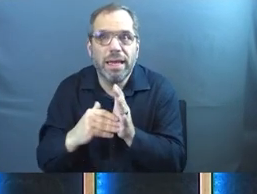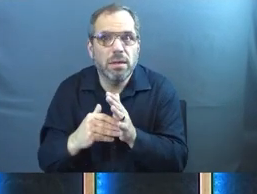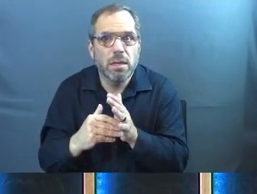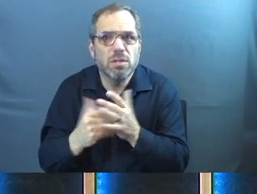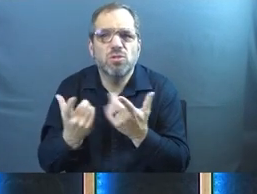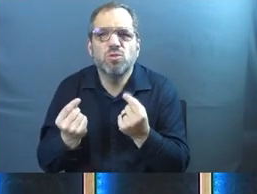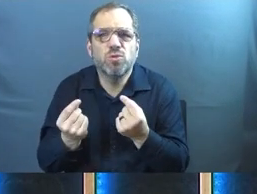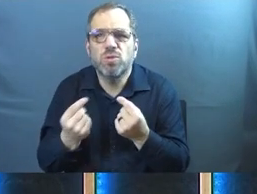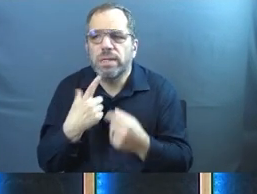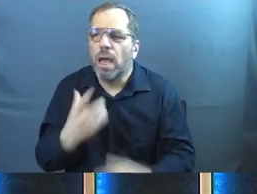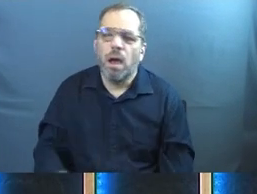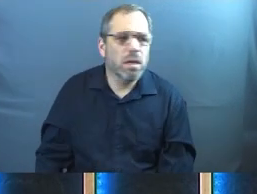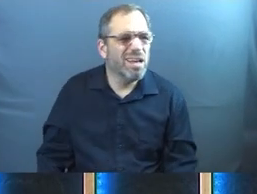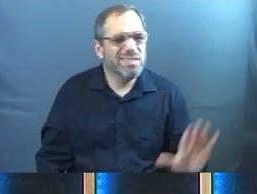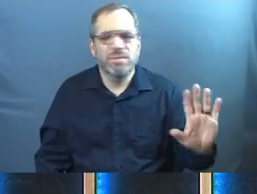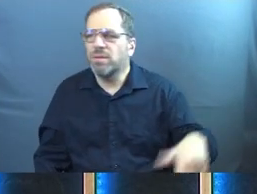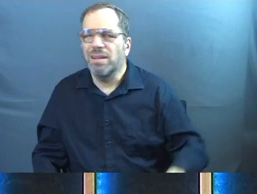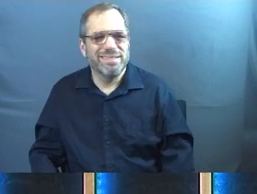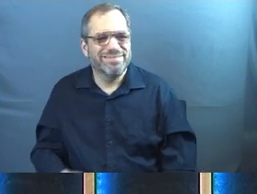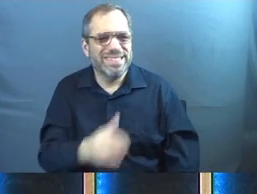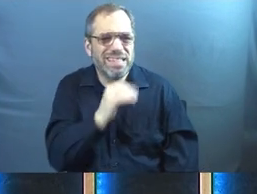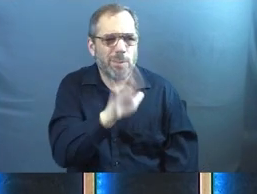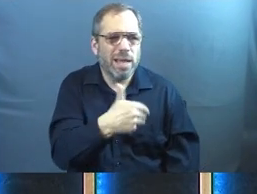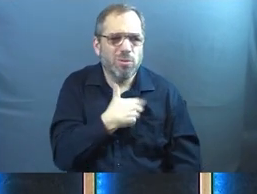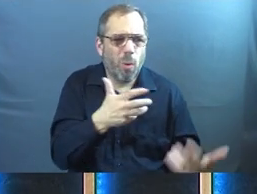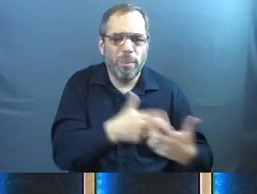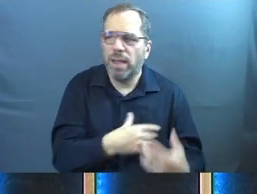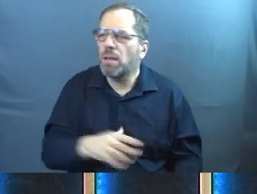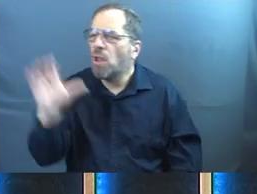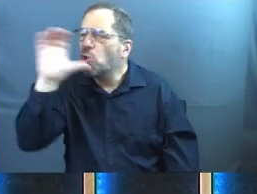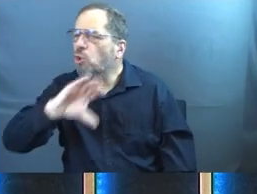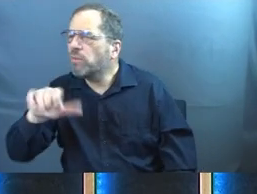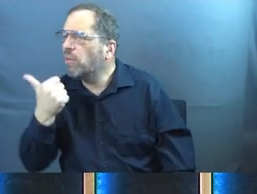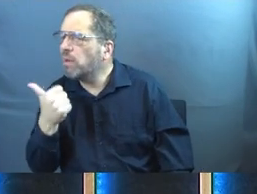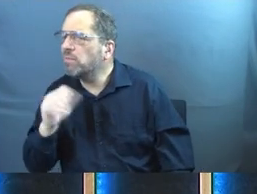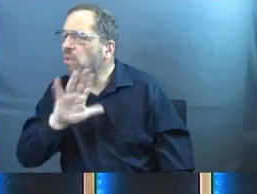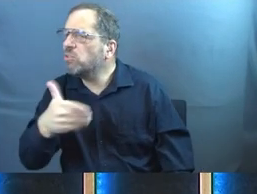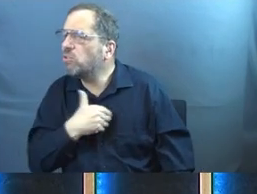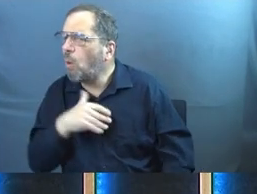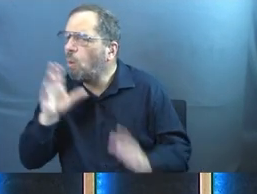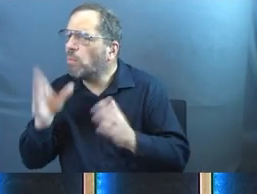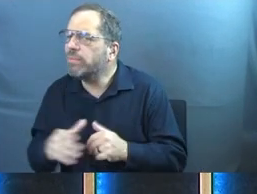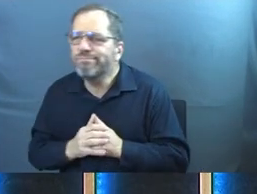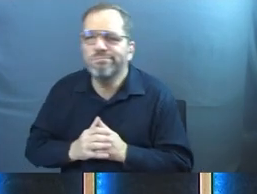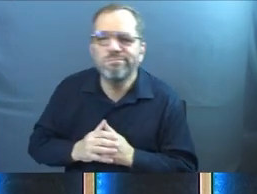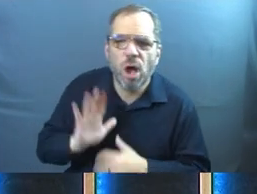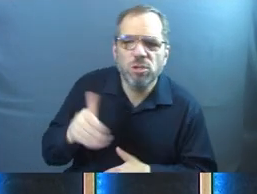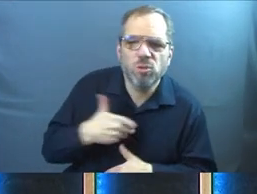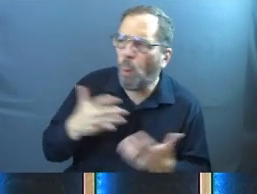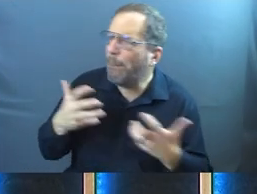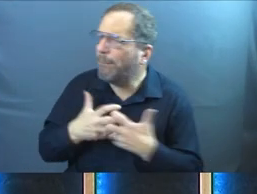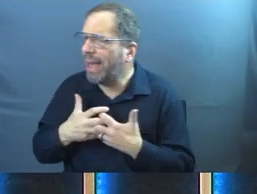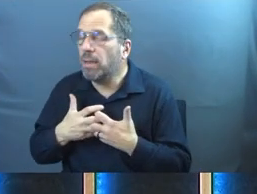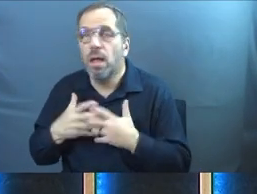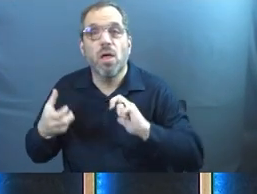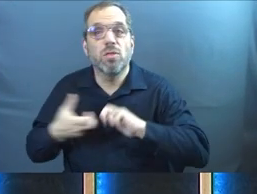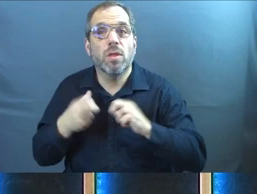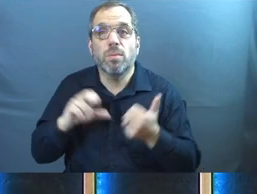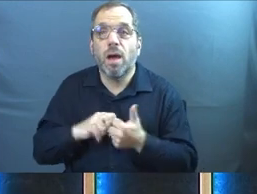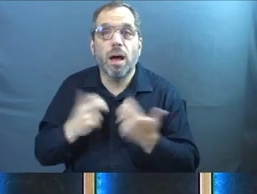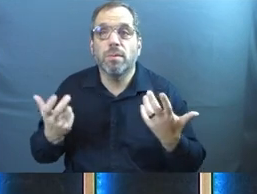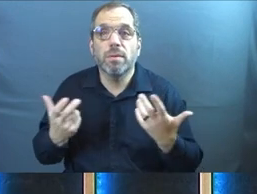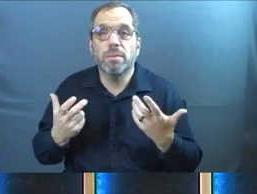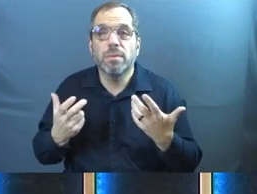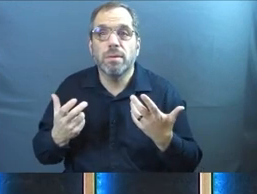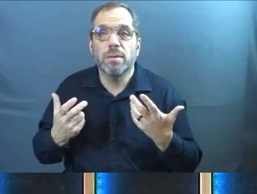what you're doing is you're saying, what? I must not have found my soulmate, so I'm going to go look for another person. And the problem is that you're